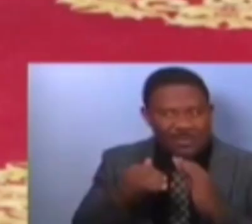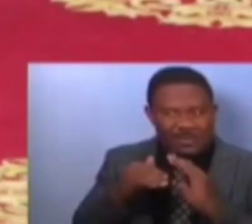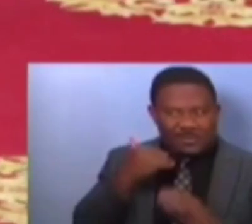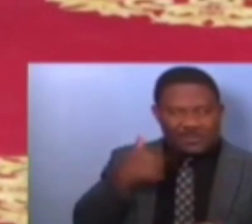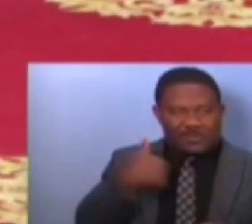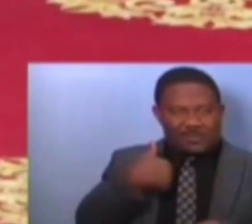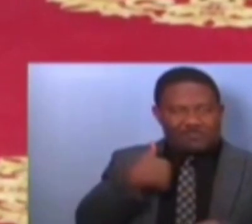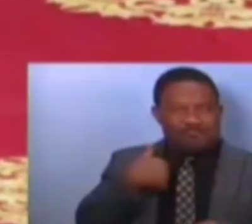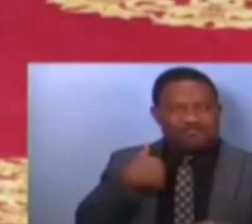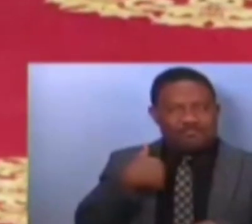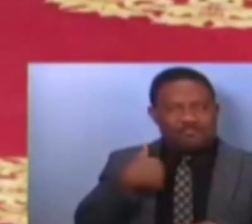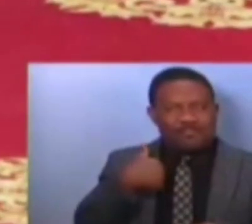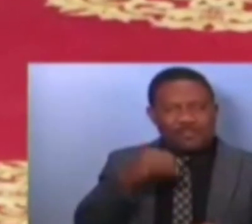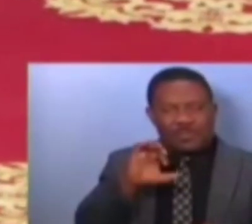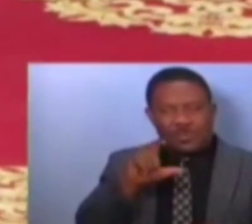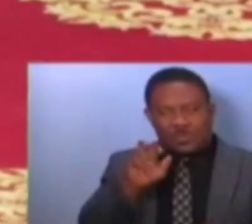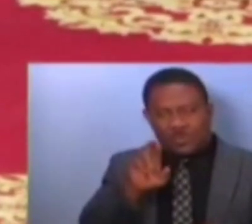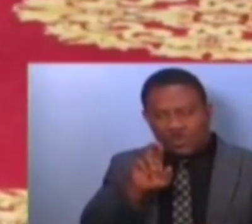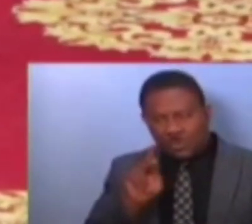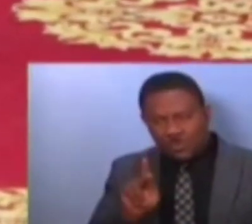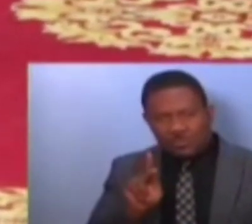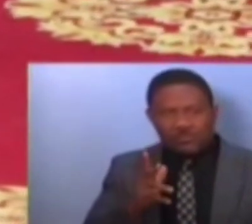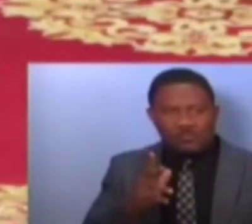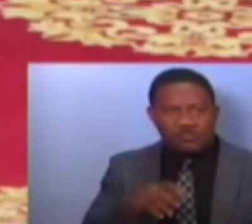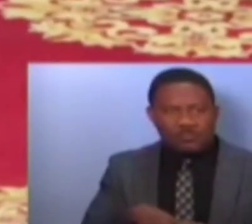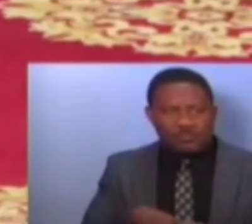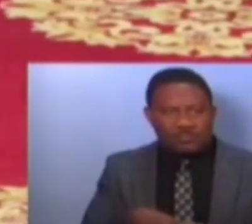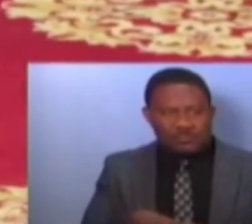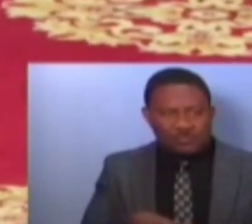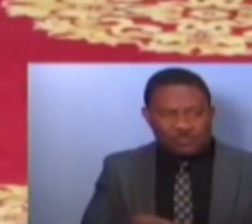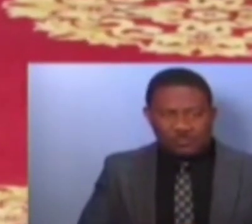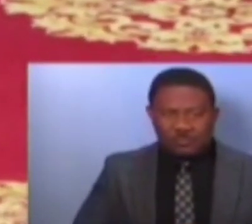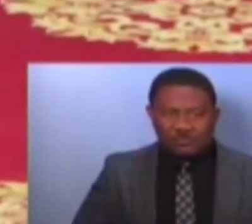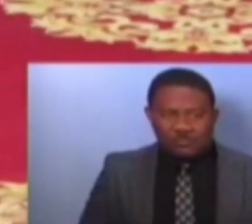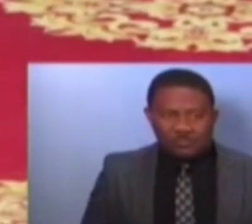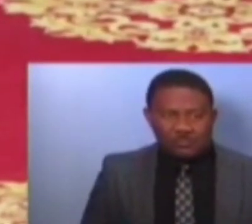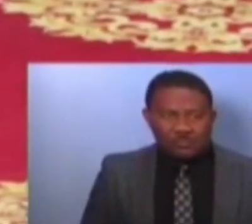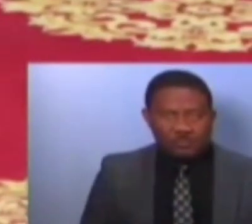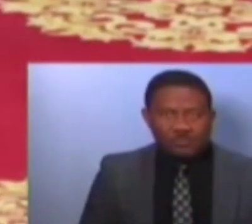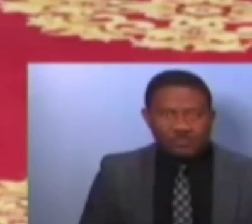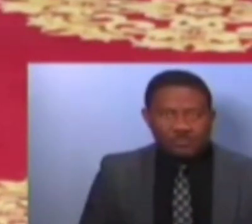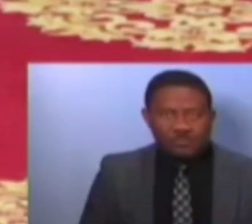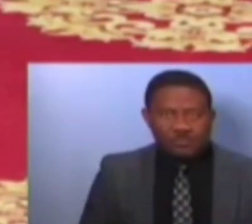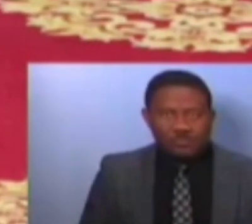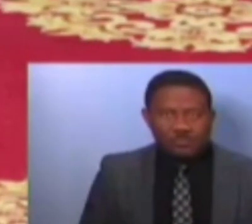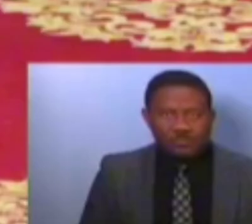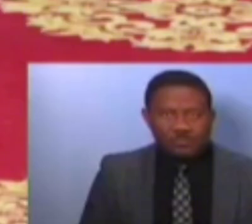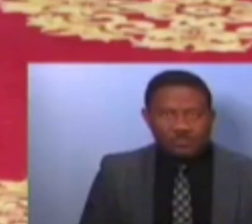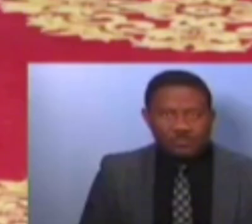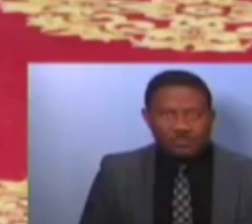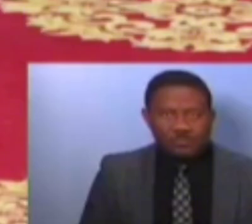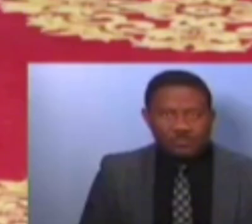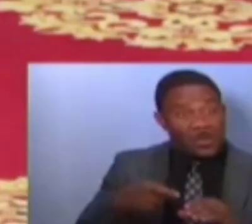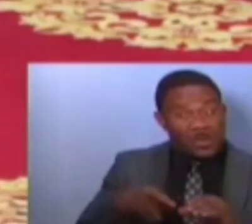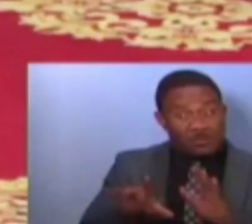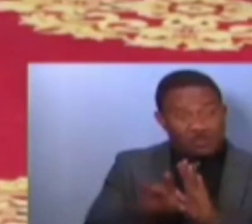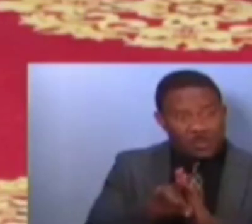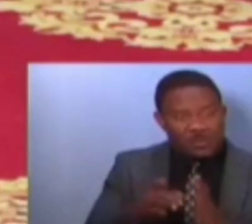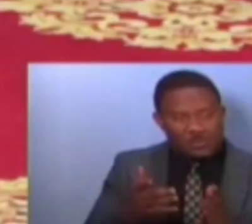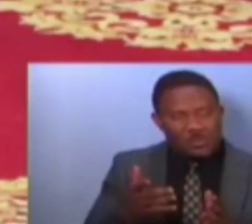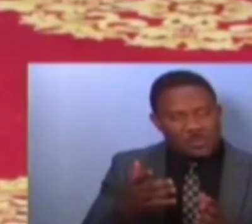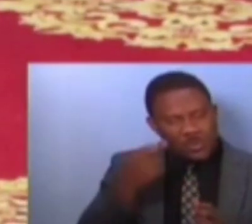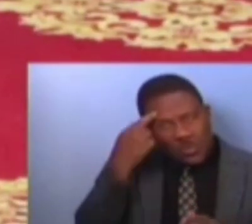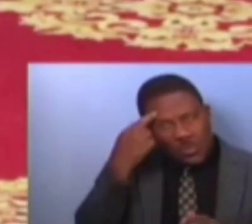to the Clerk to Parliament, Parliament House Accra. Attention, Mr. Ebenezer Ahuma Jetro. Written consent